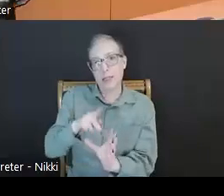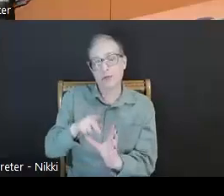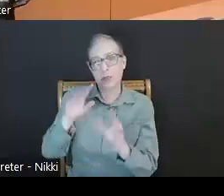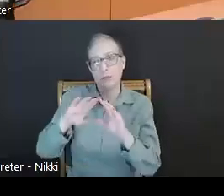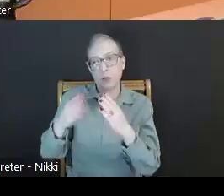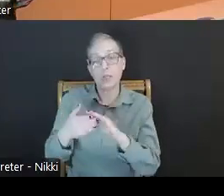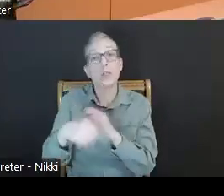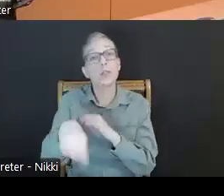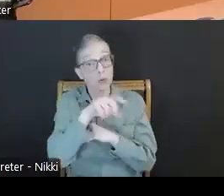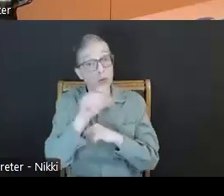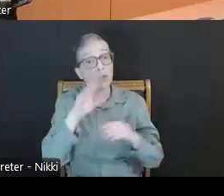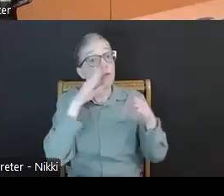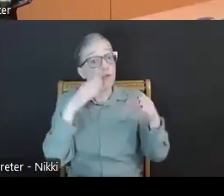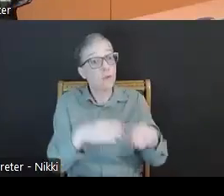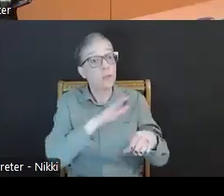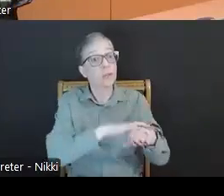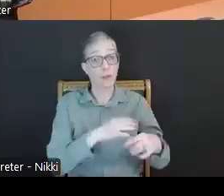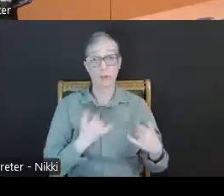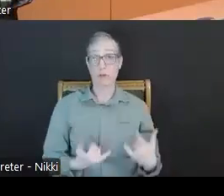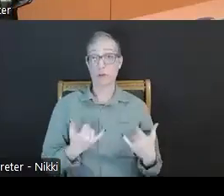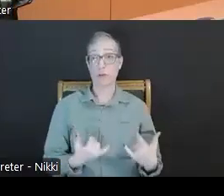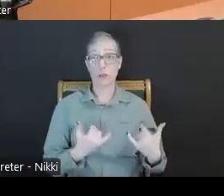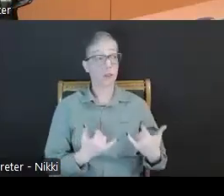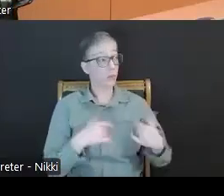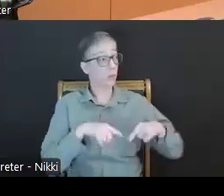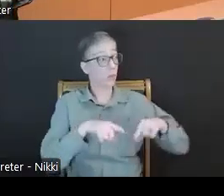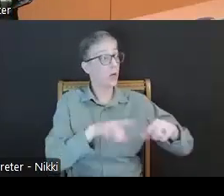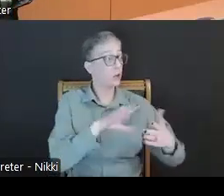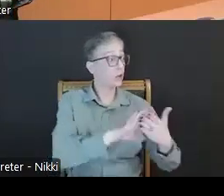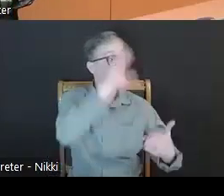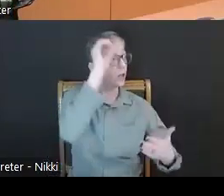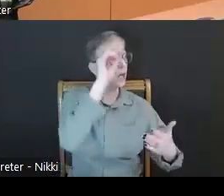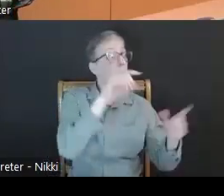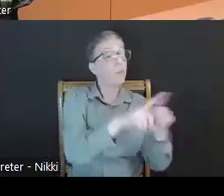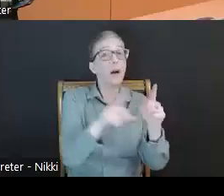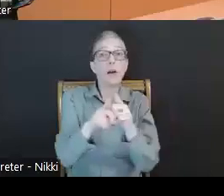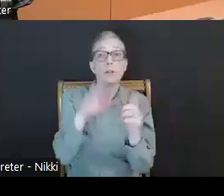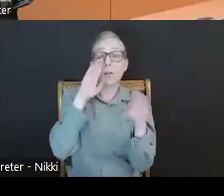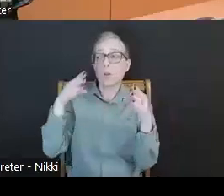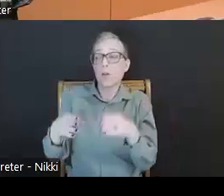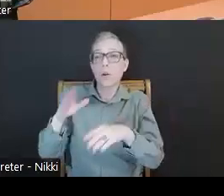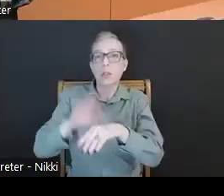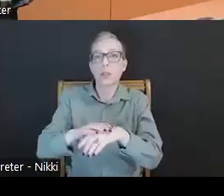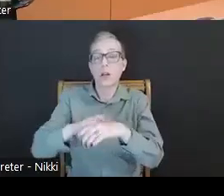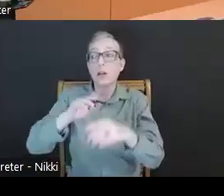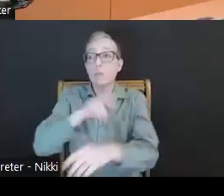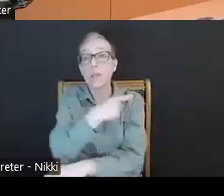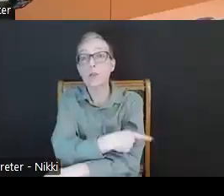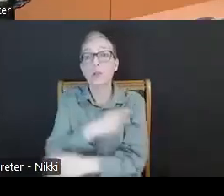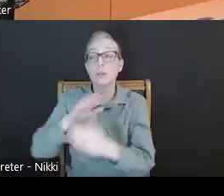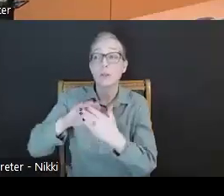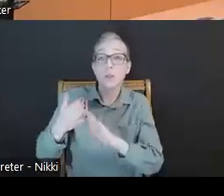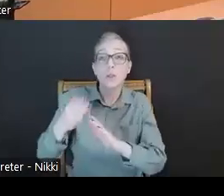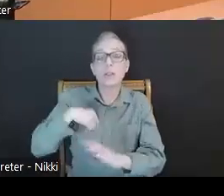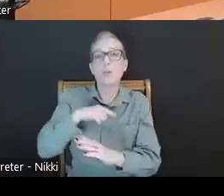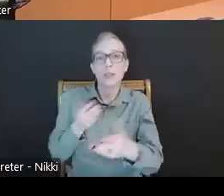on what was happening in the here and now as you're learning, and to focus outwardly on the patients and communities we serve, on the people that we're serving